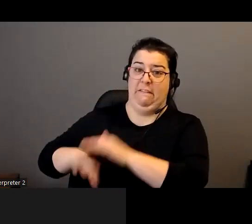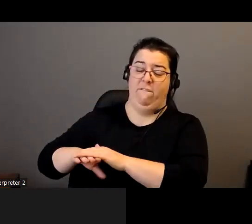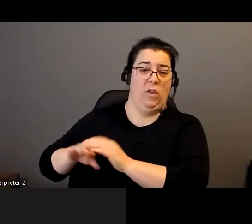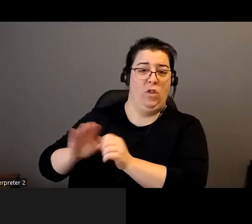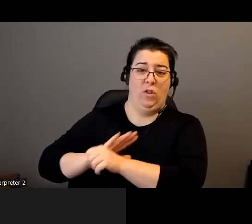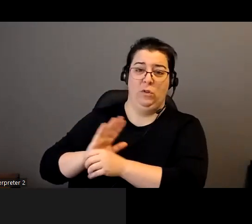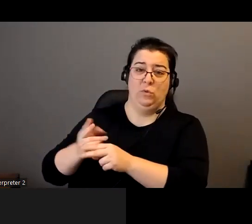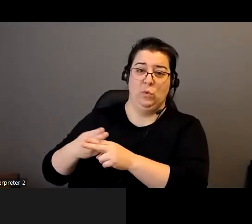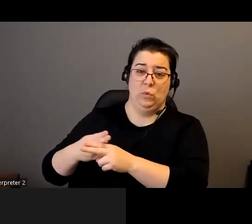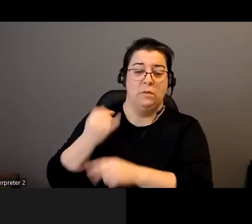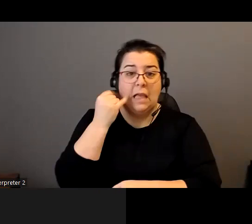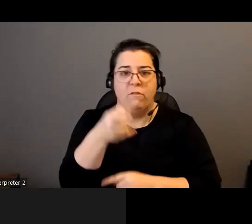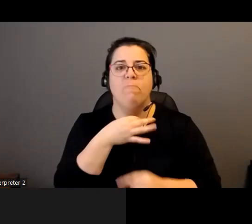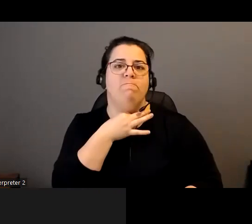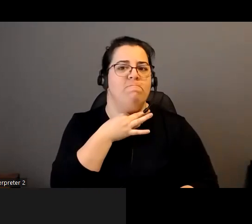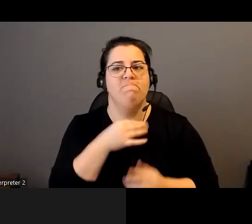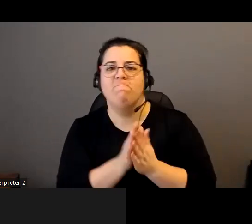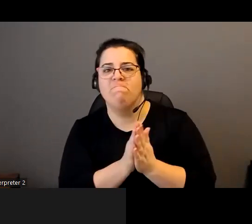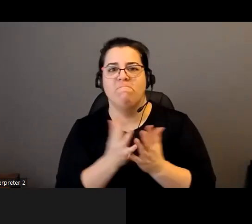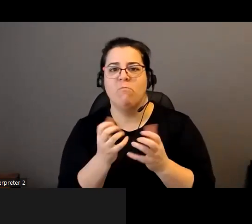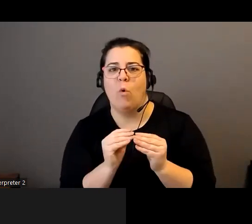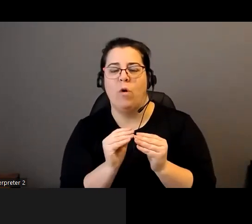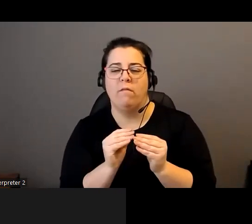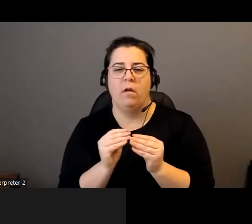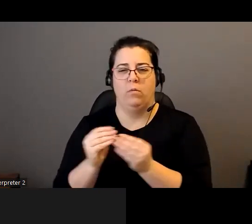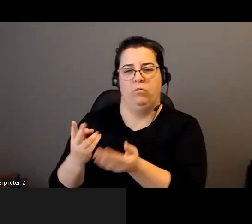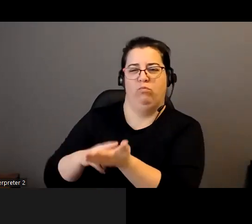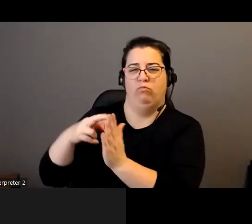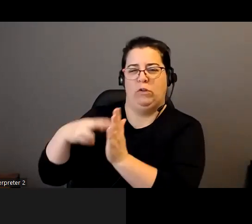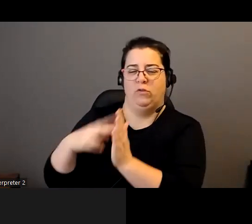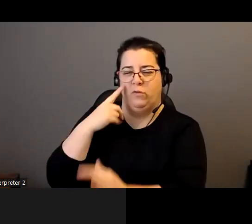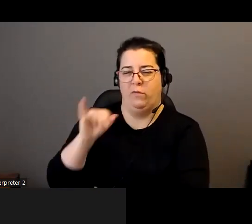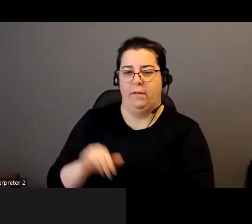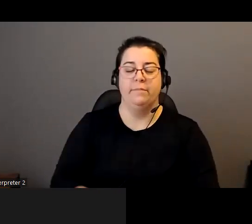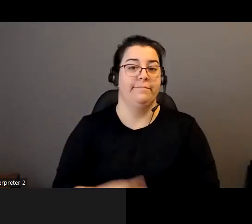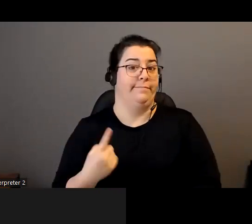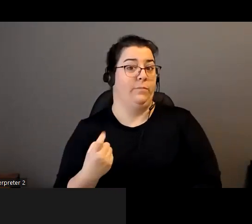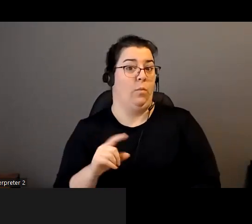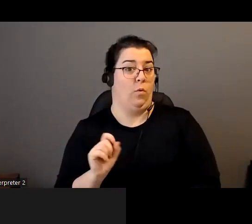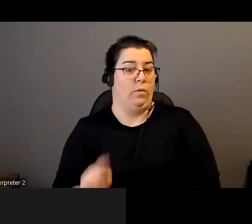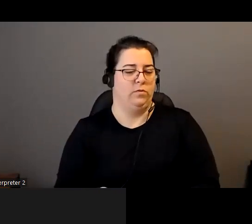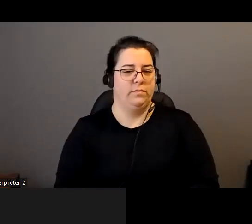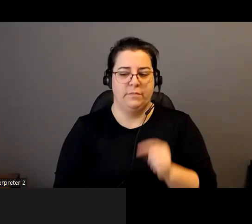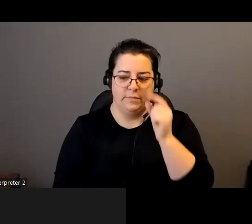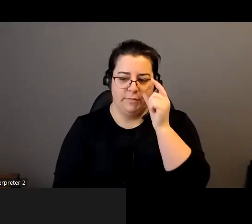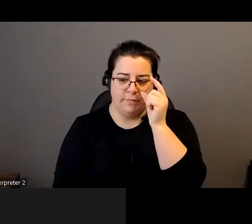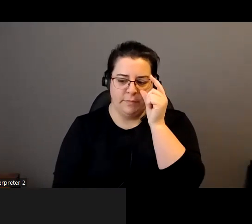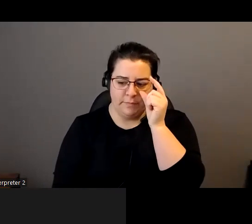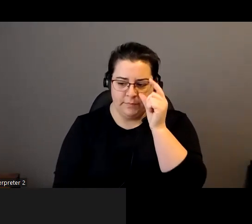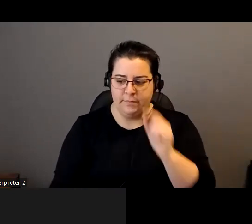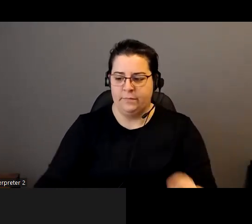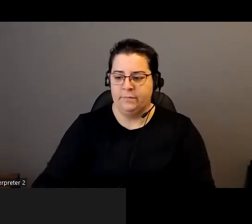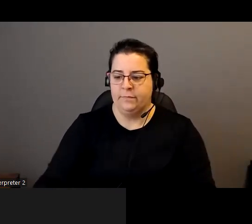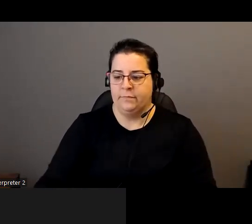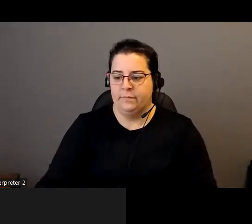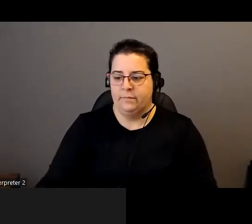more about that, sort of that risk factors and assessment, please take part in that. And the last question, do you have any tips on direct questions